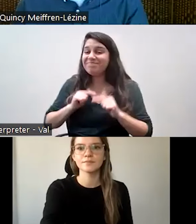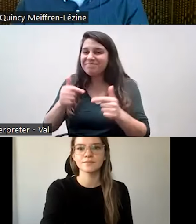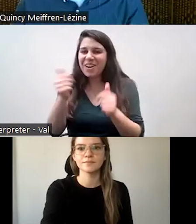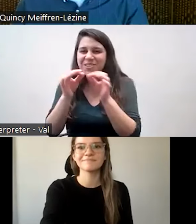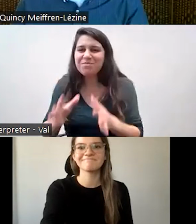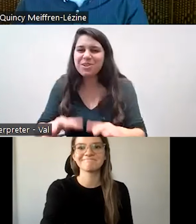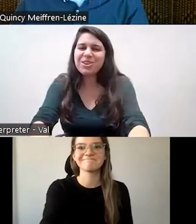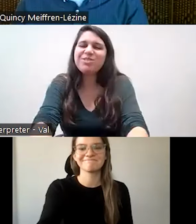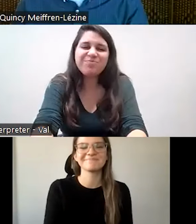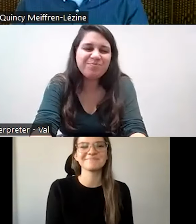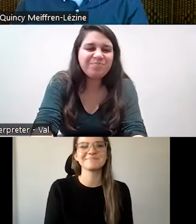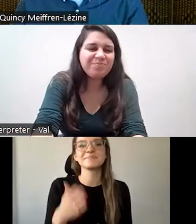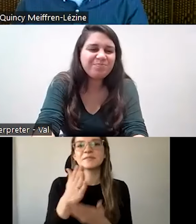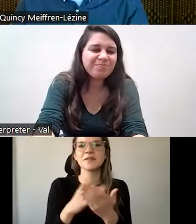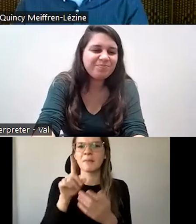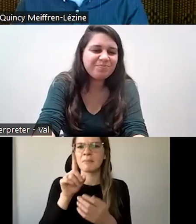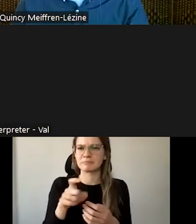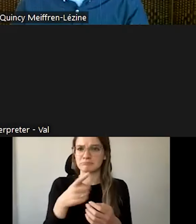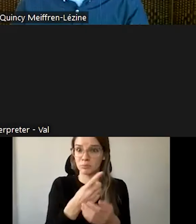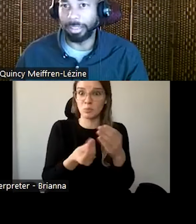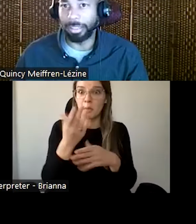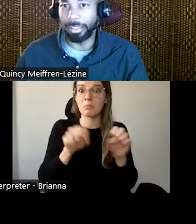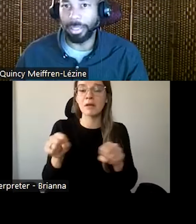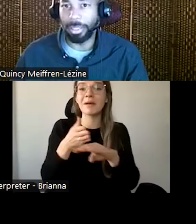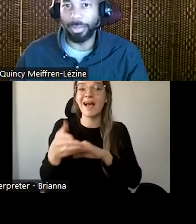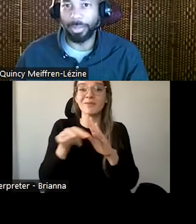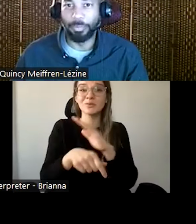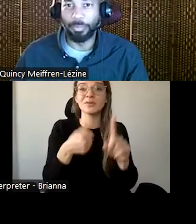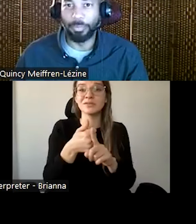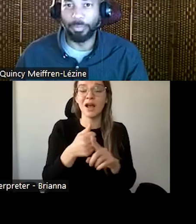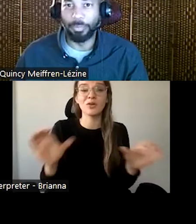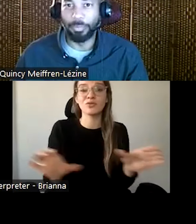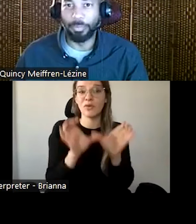suicidal crisis. Is that a type of trauma that can experience growth?